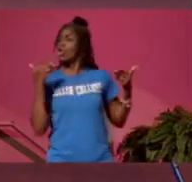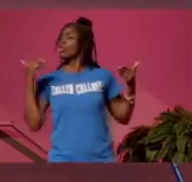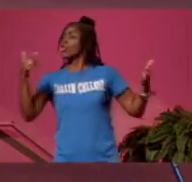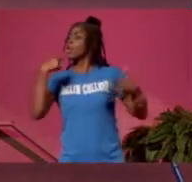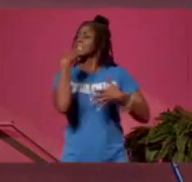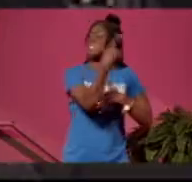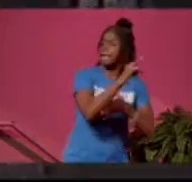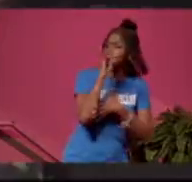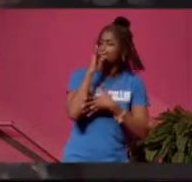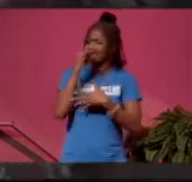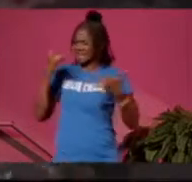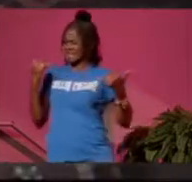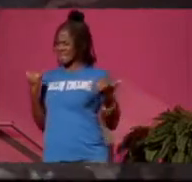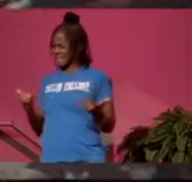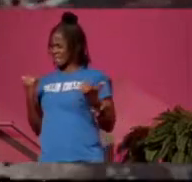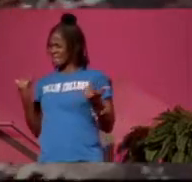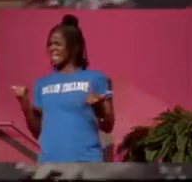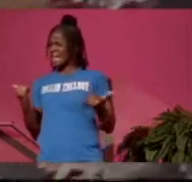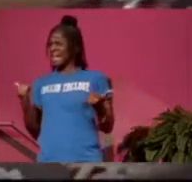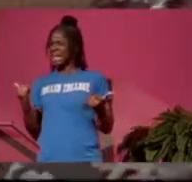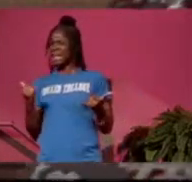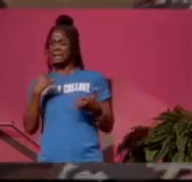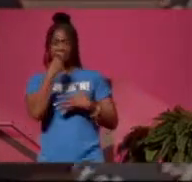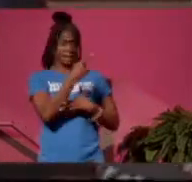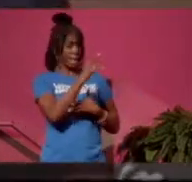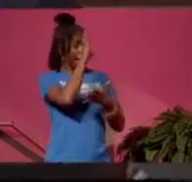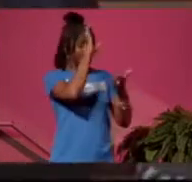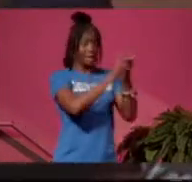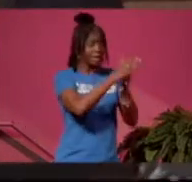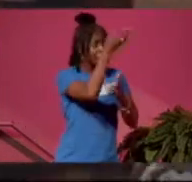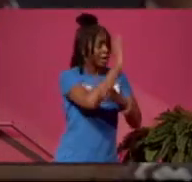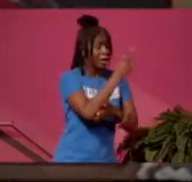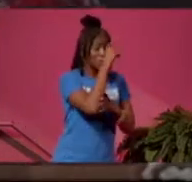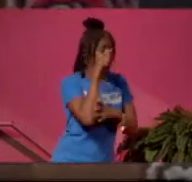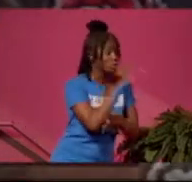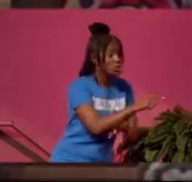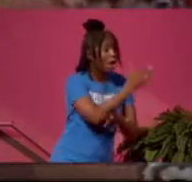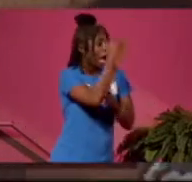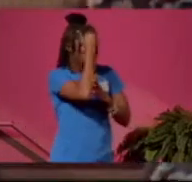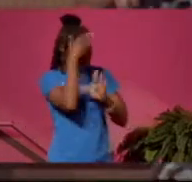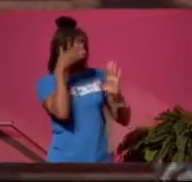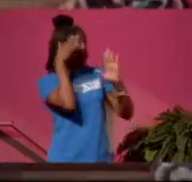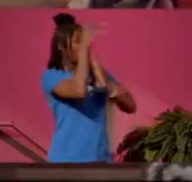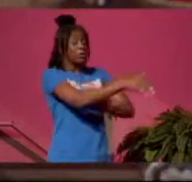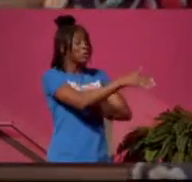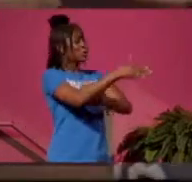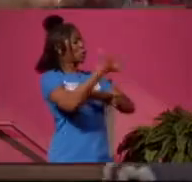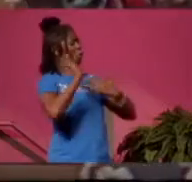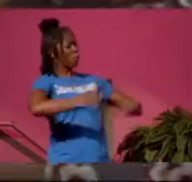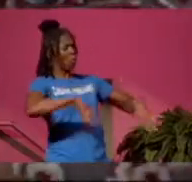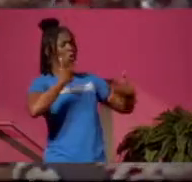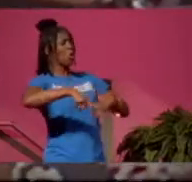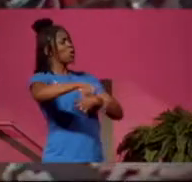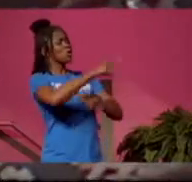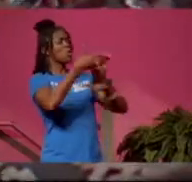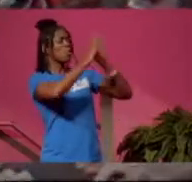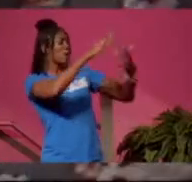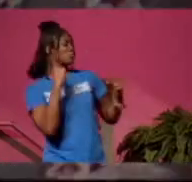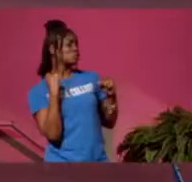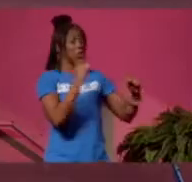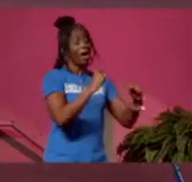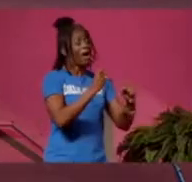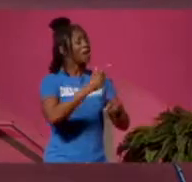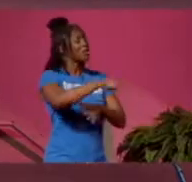them, I believe God for you. I see you in the future, and you're looking stronger and